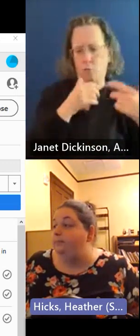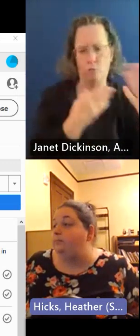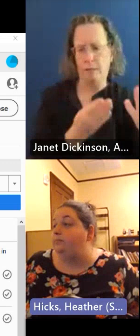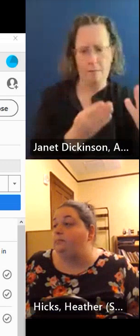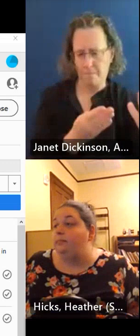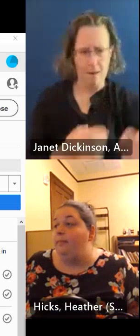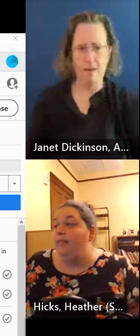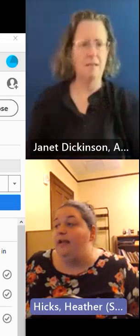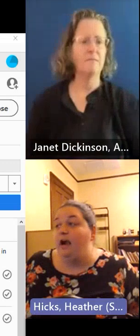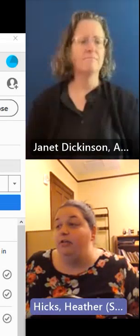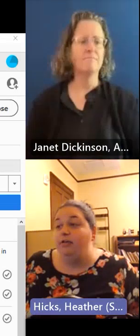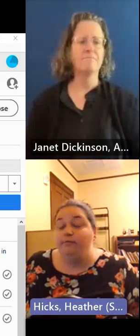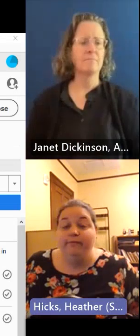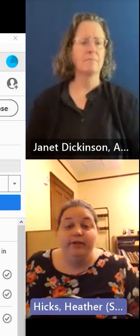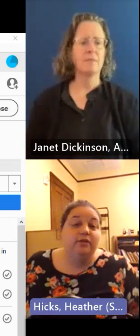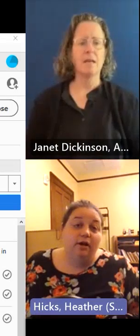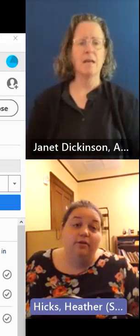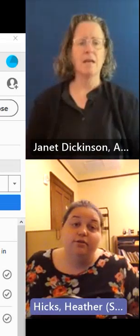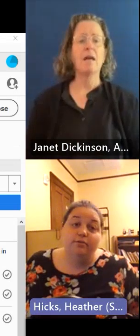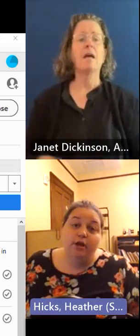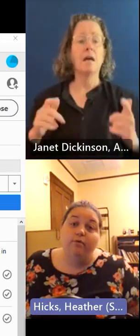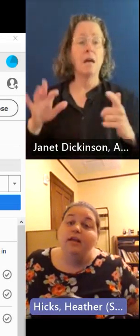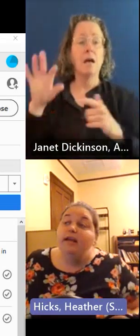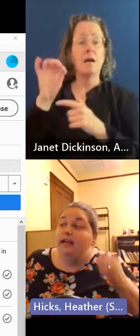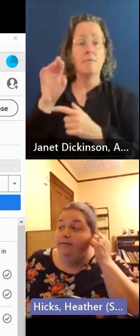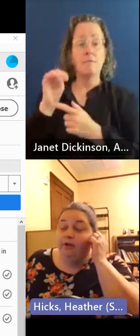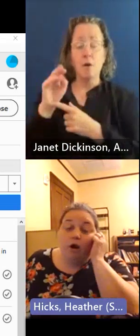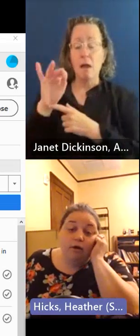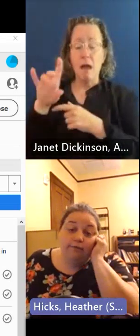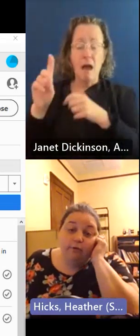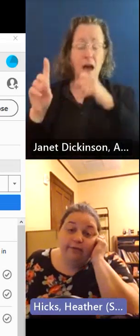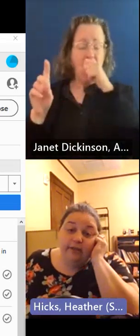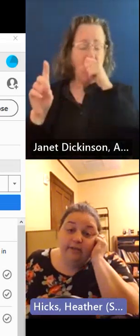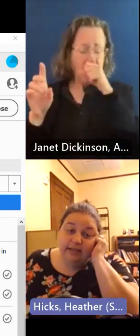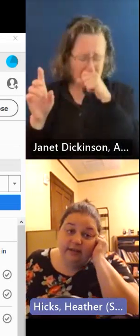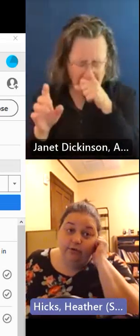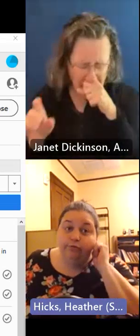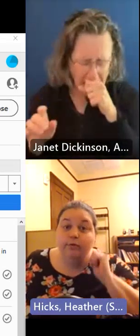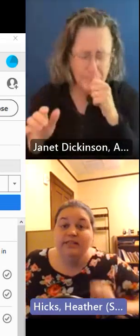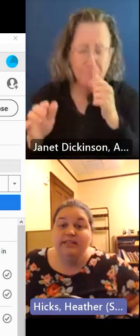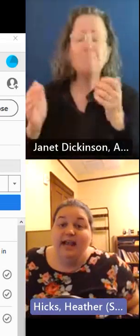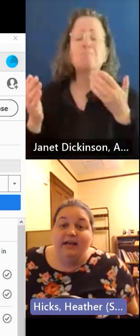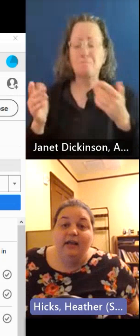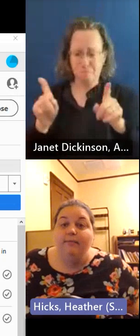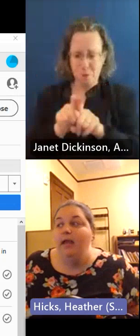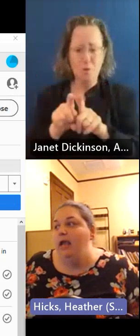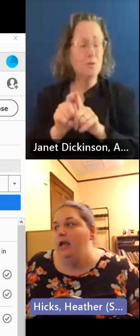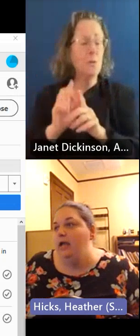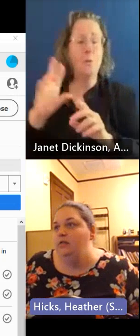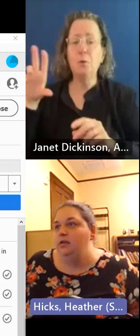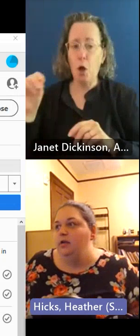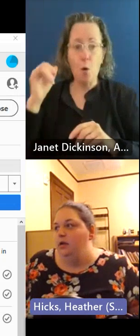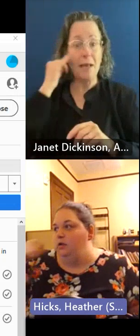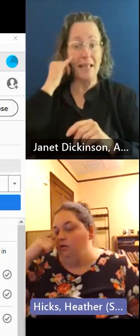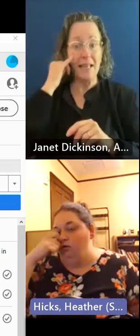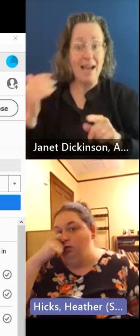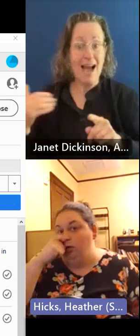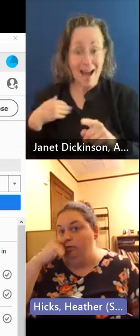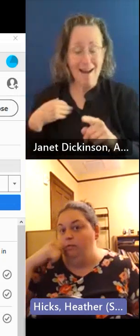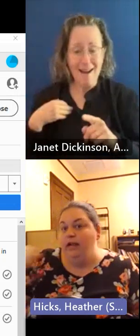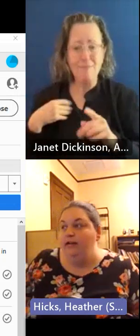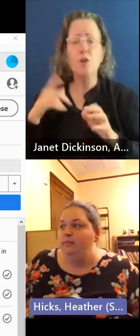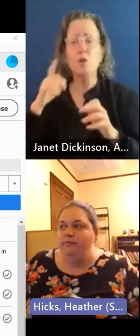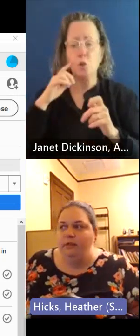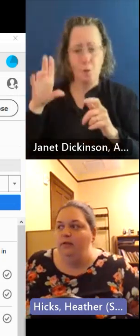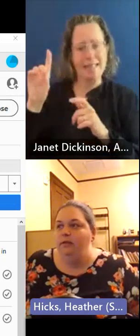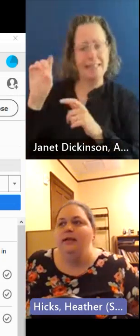scanned. Then are there form fields? Also no. If there are form fields, it's going to go through and detect them, and you can